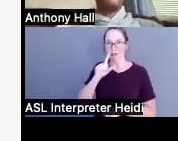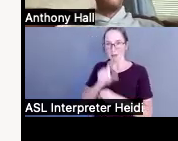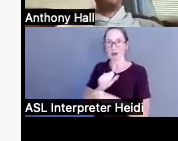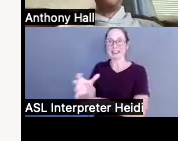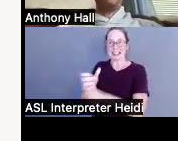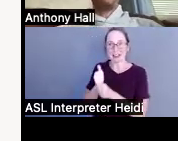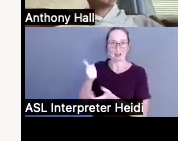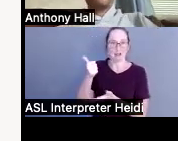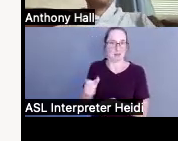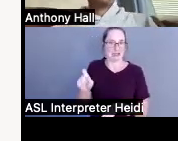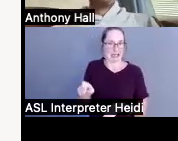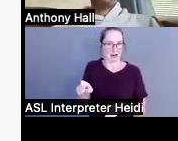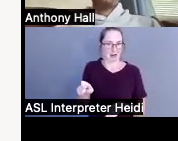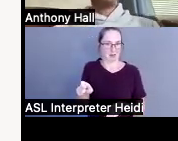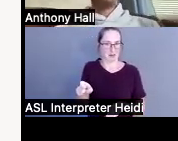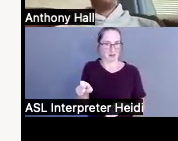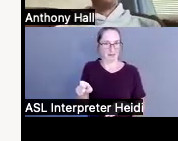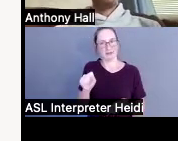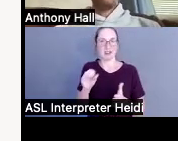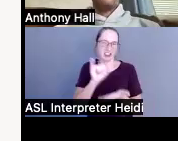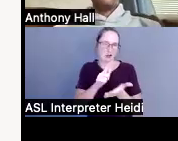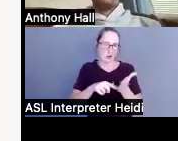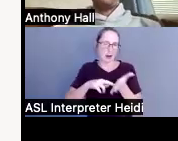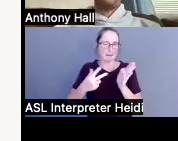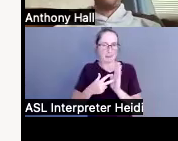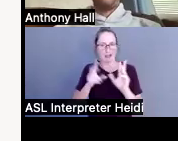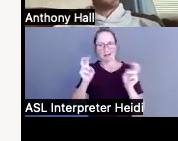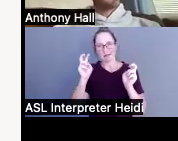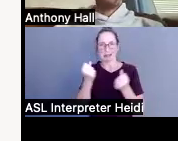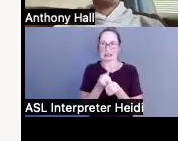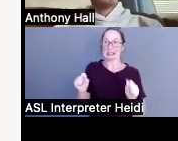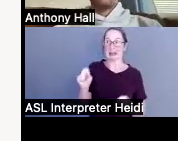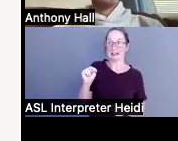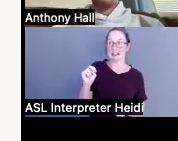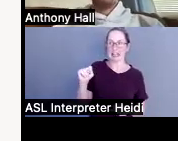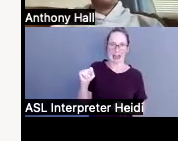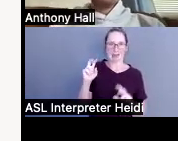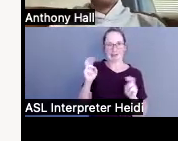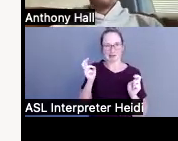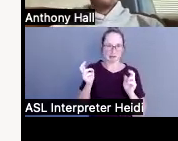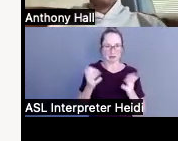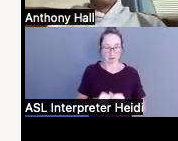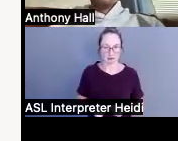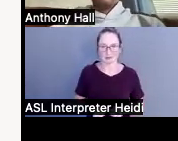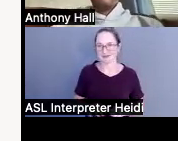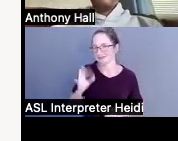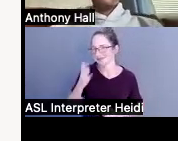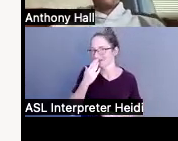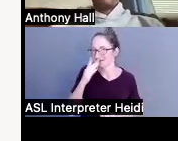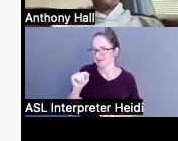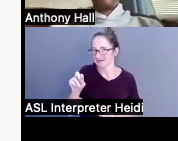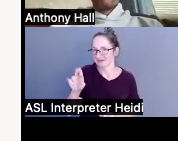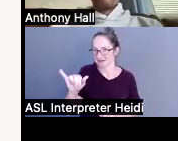that we need. So that's what I mean in terms of like a safety net of sorts. Thanks, Tony. Thank